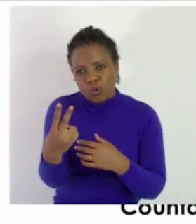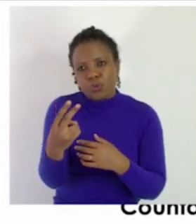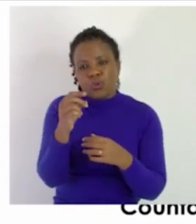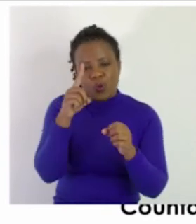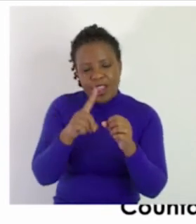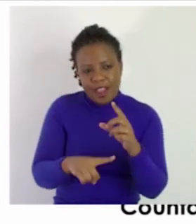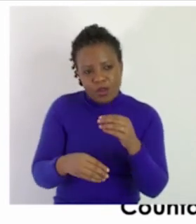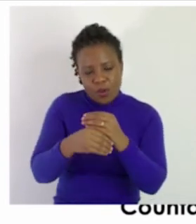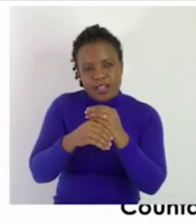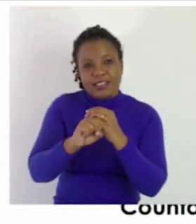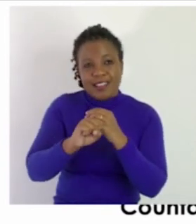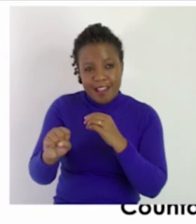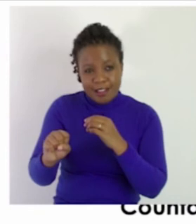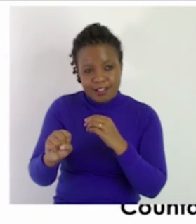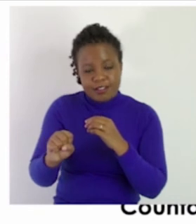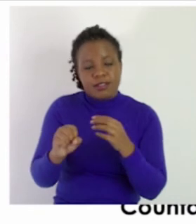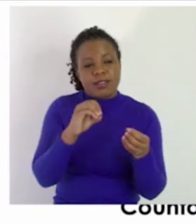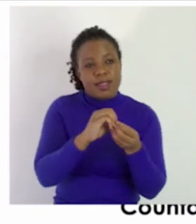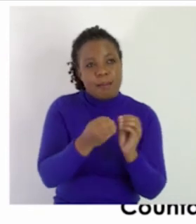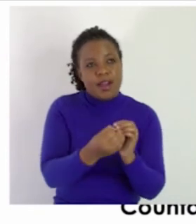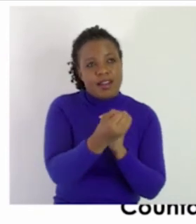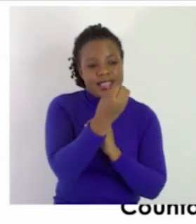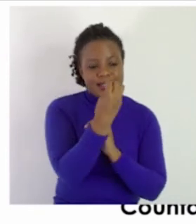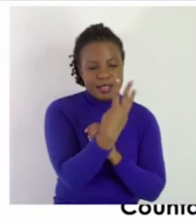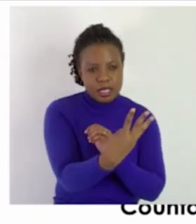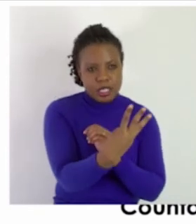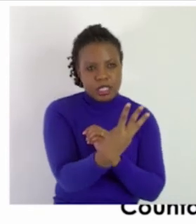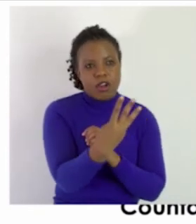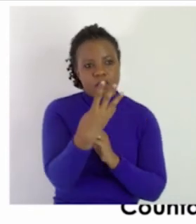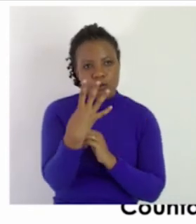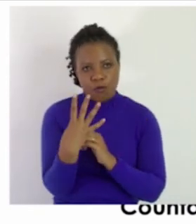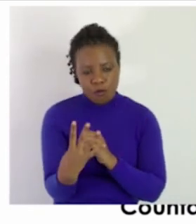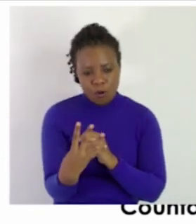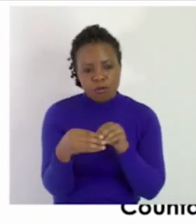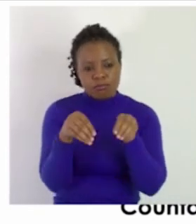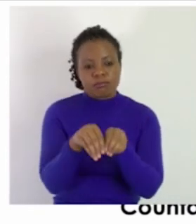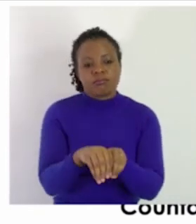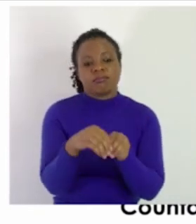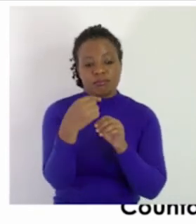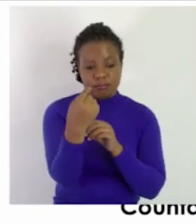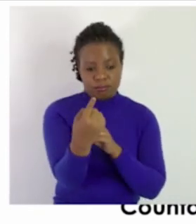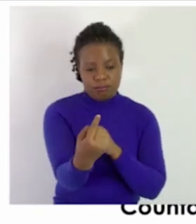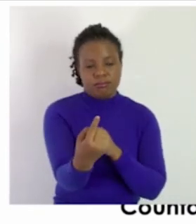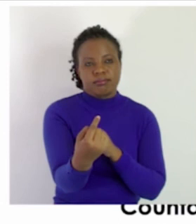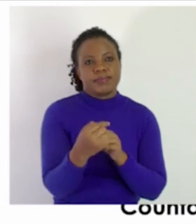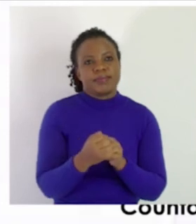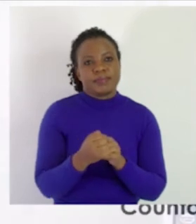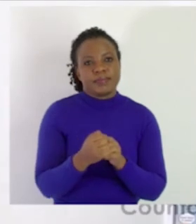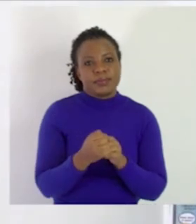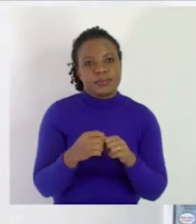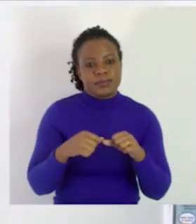3 up to number what? Up to number 4. You can do that on your own. Now let's turn to